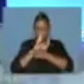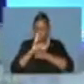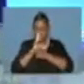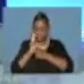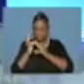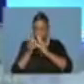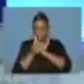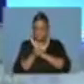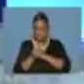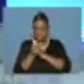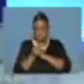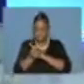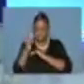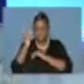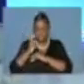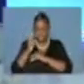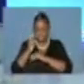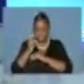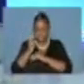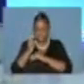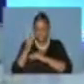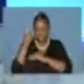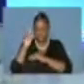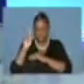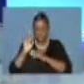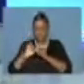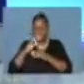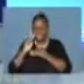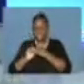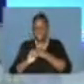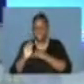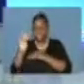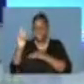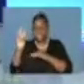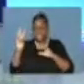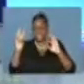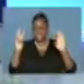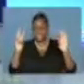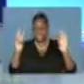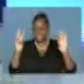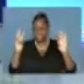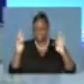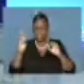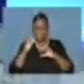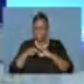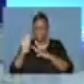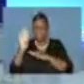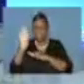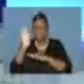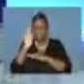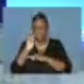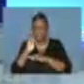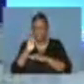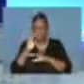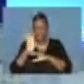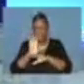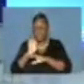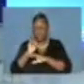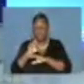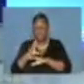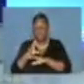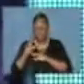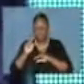during the Reaching the Streets seminar set for June 6th and 9th at the Diplomat Center on Carmichael Road at 7